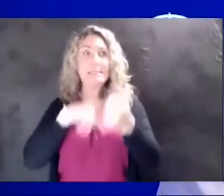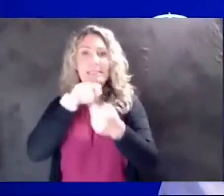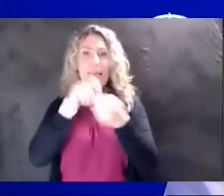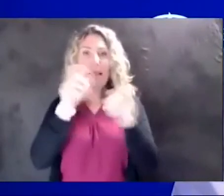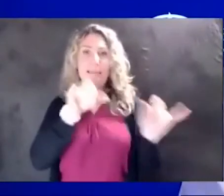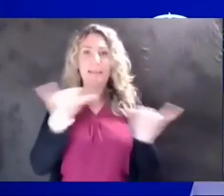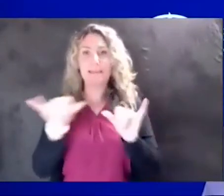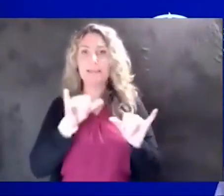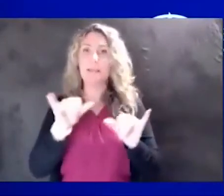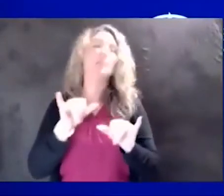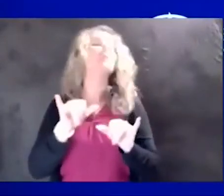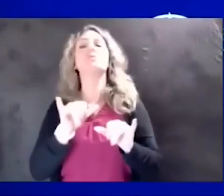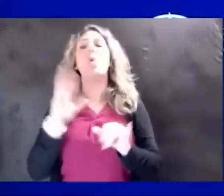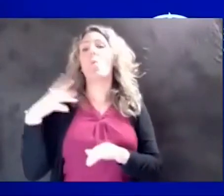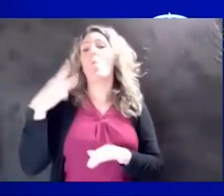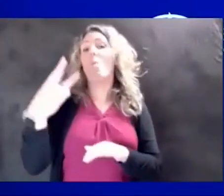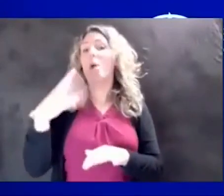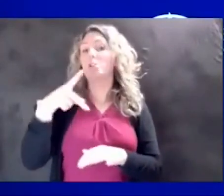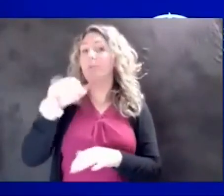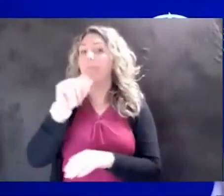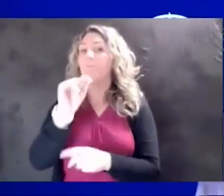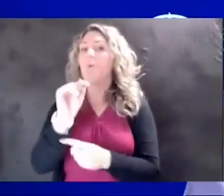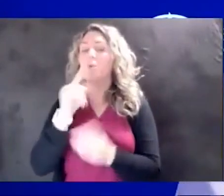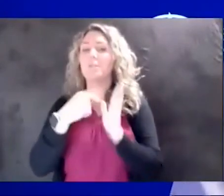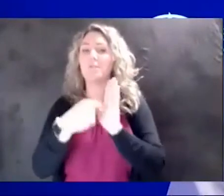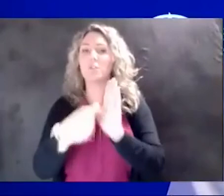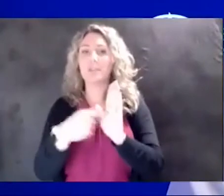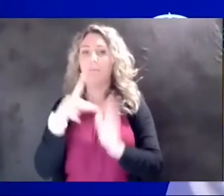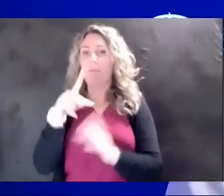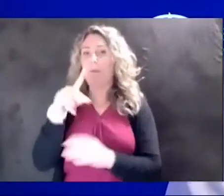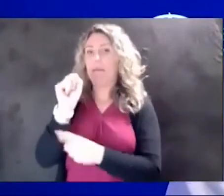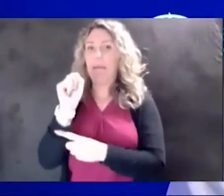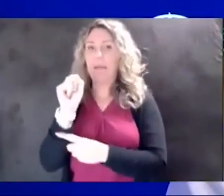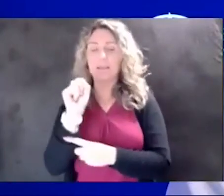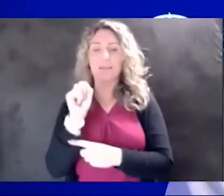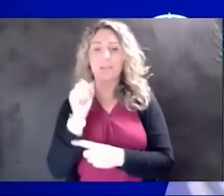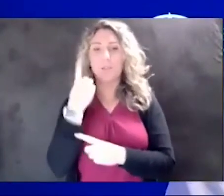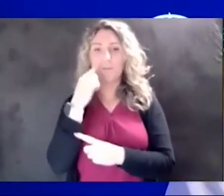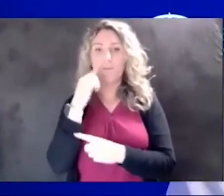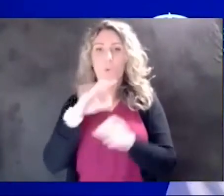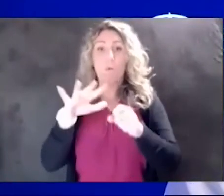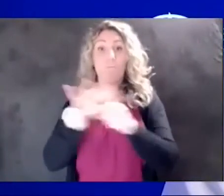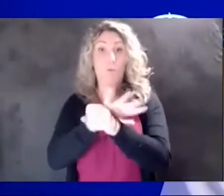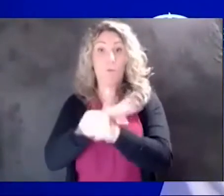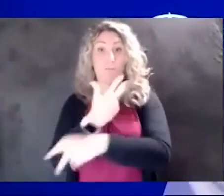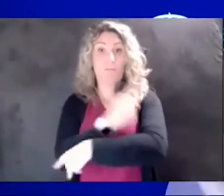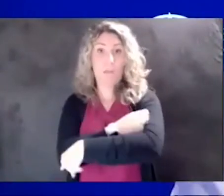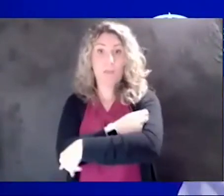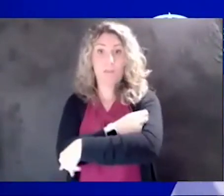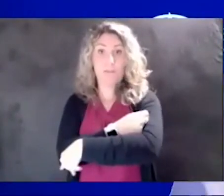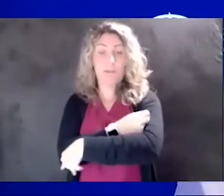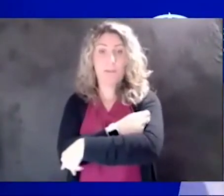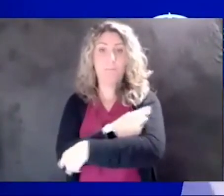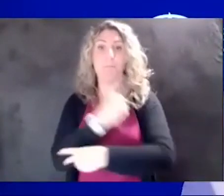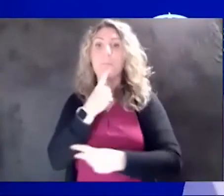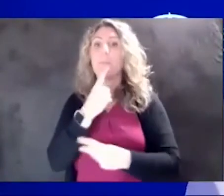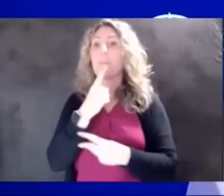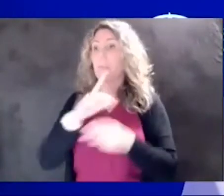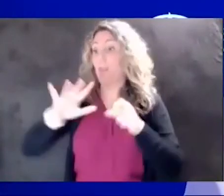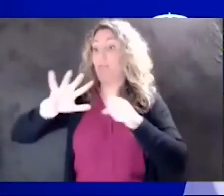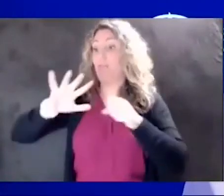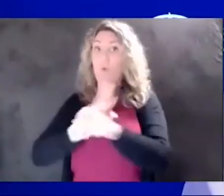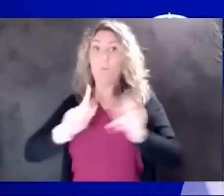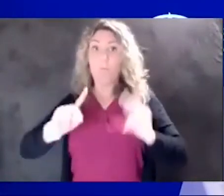Washington Post, for example, in Kansas, for fully vaccinated of the full population of